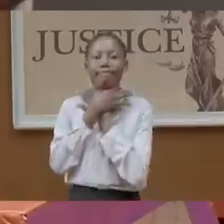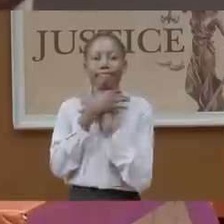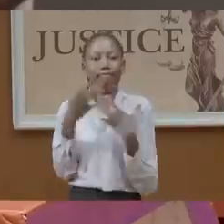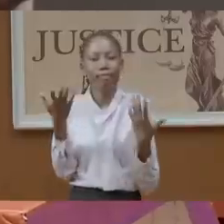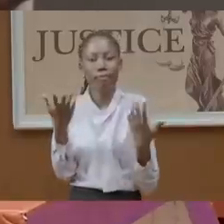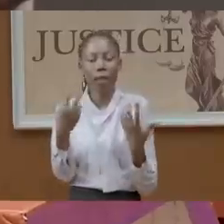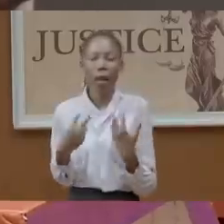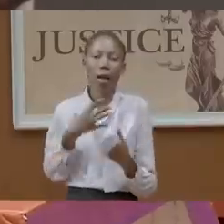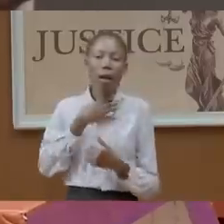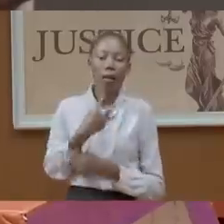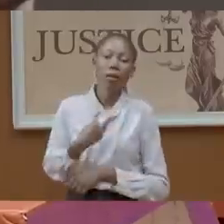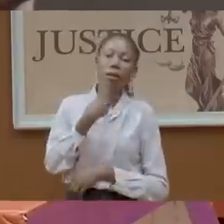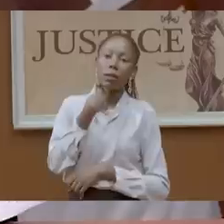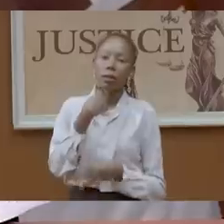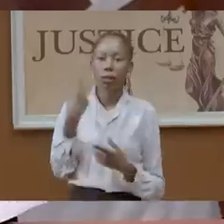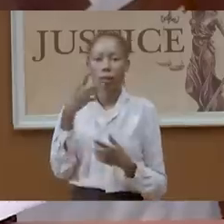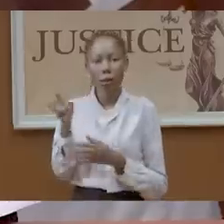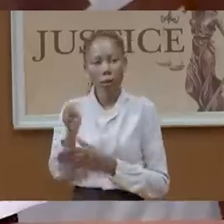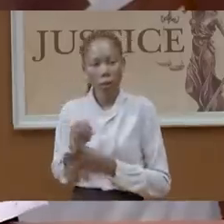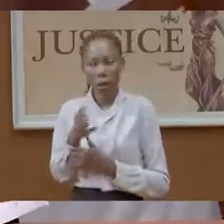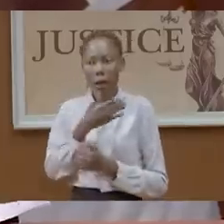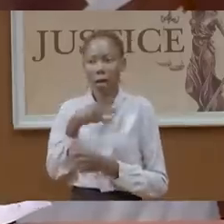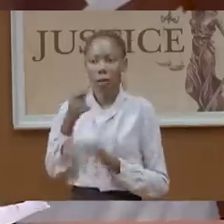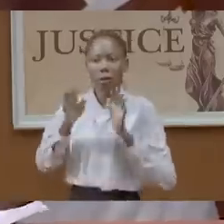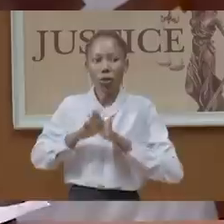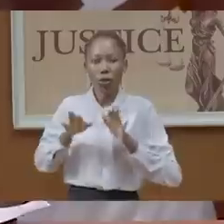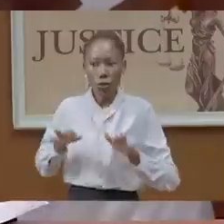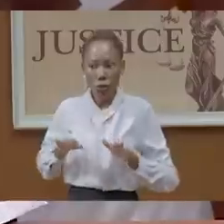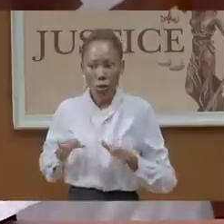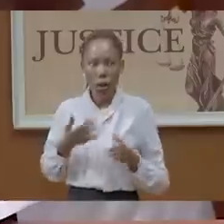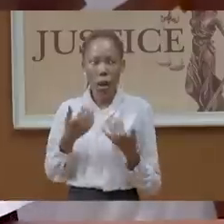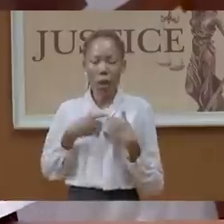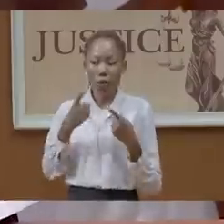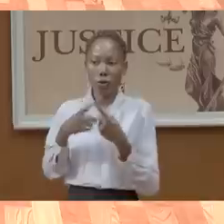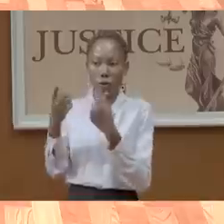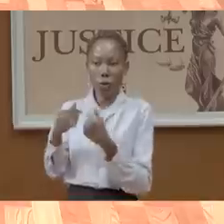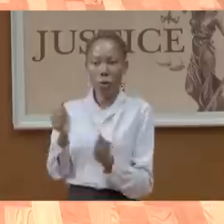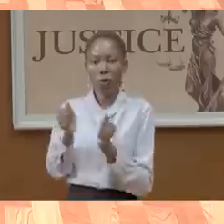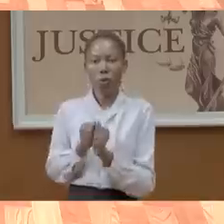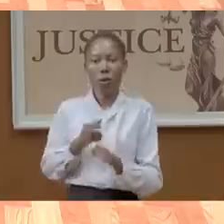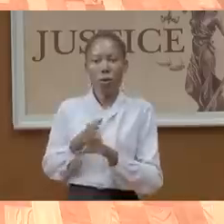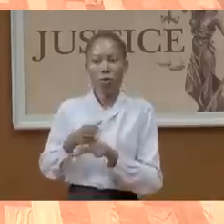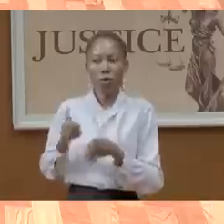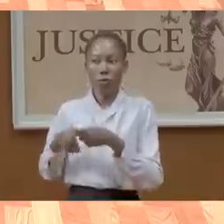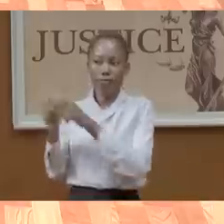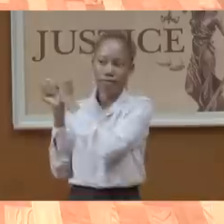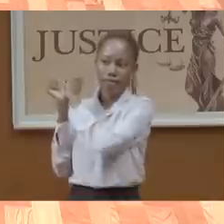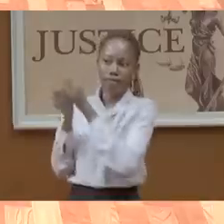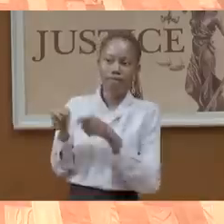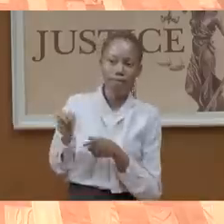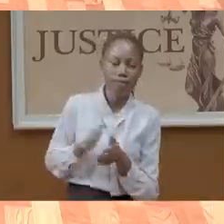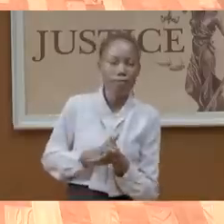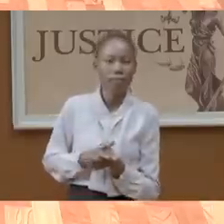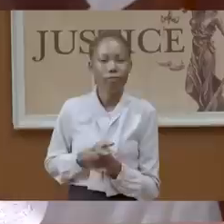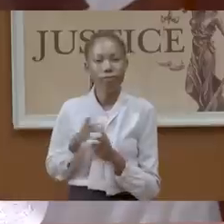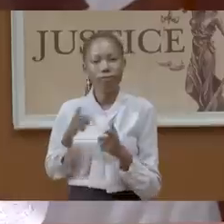ma'am. And your children had to carry, stick to rescue you, okay?